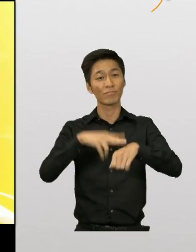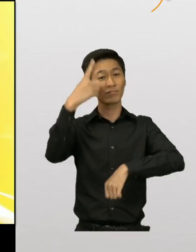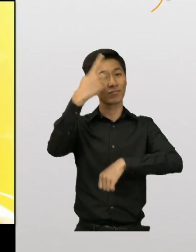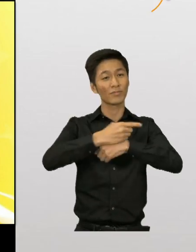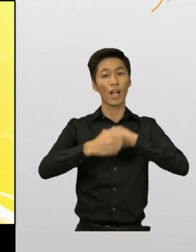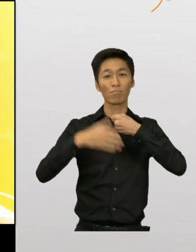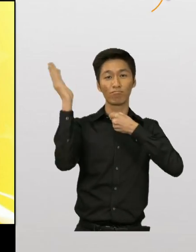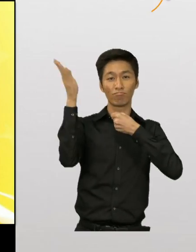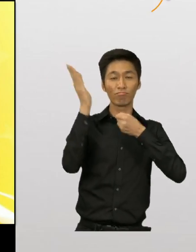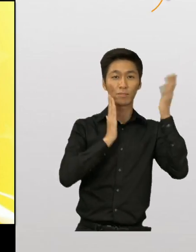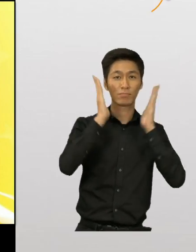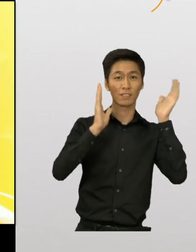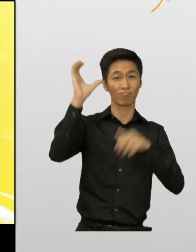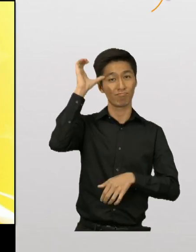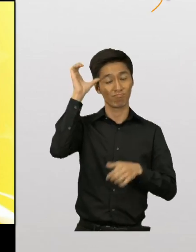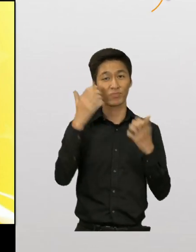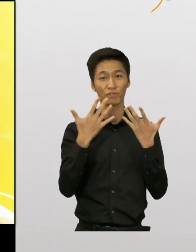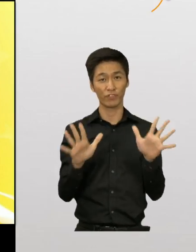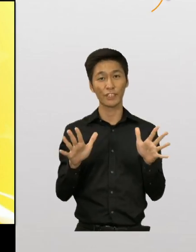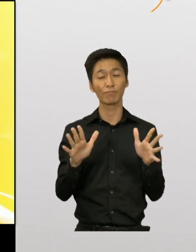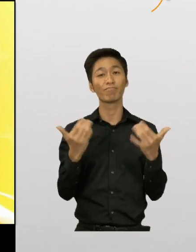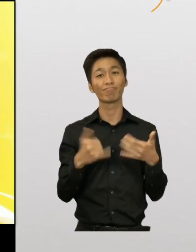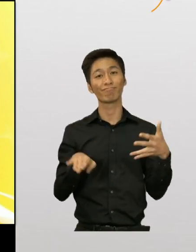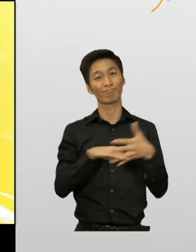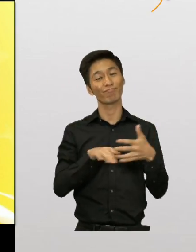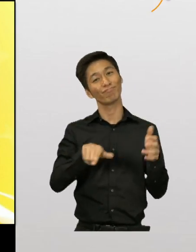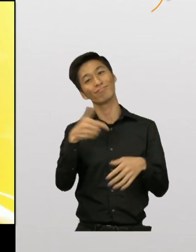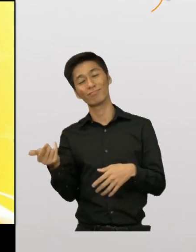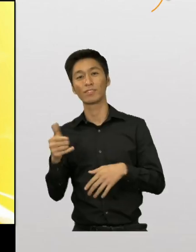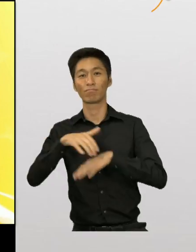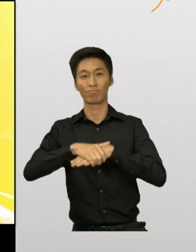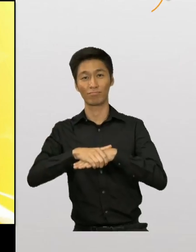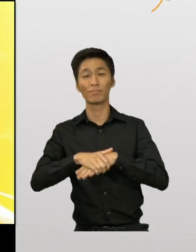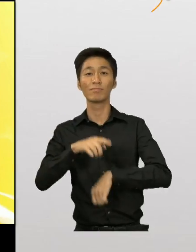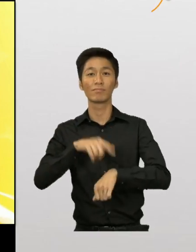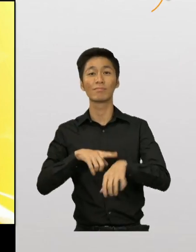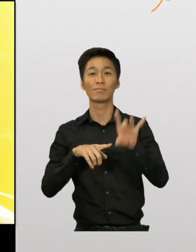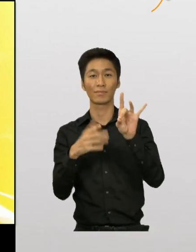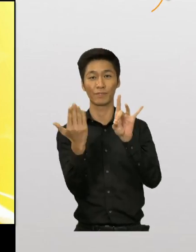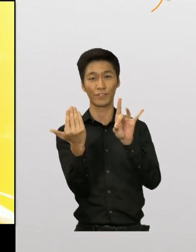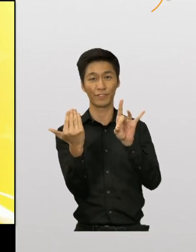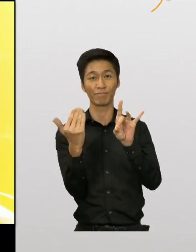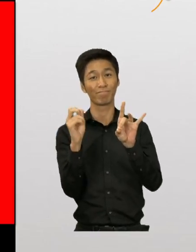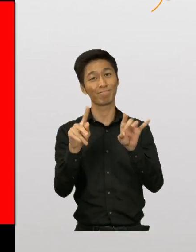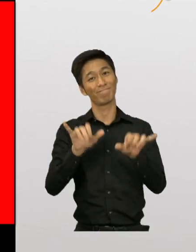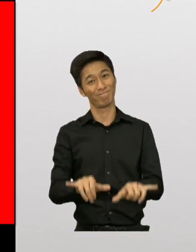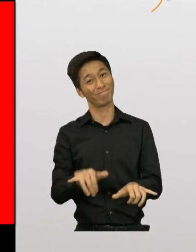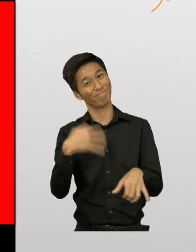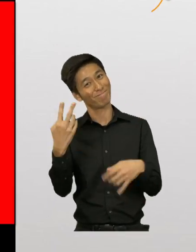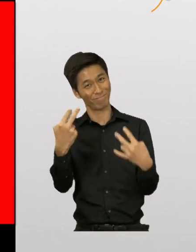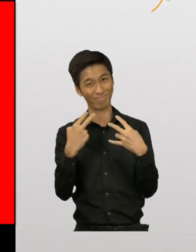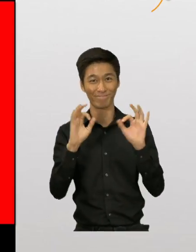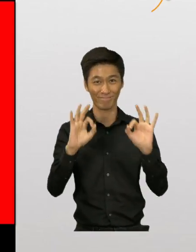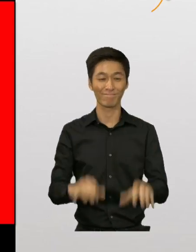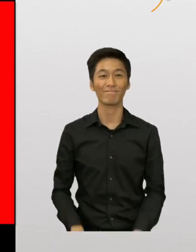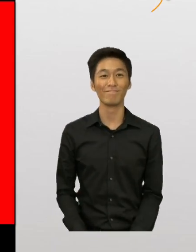speech in Malay and Mandarin. He will deliver his speech in English at 8:15 p.m. Stay tuned. The